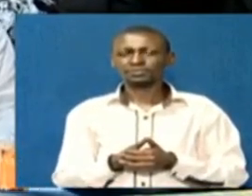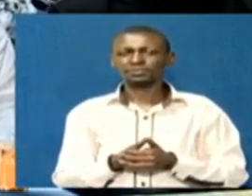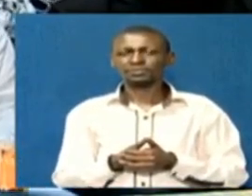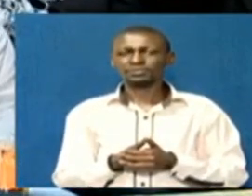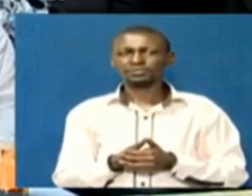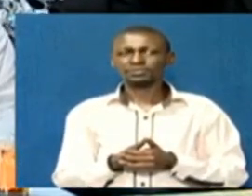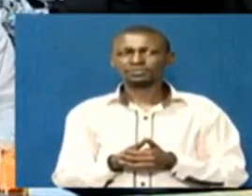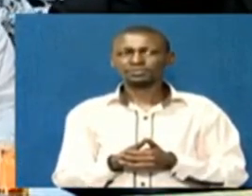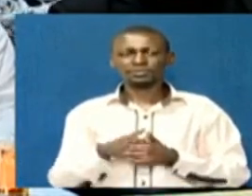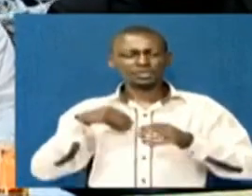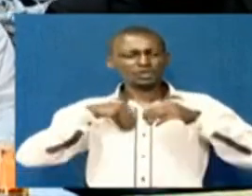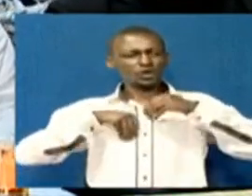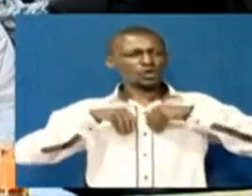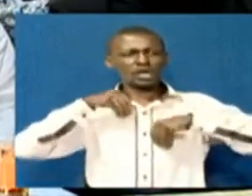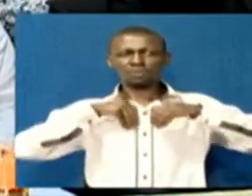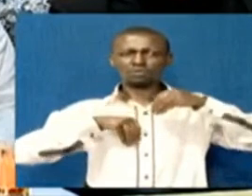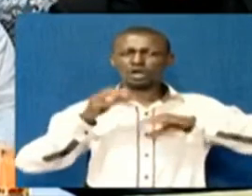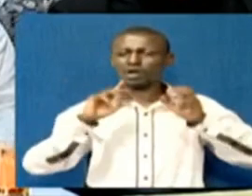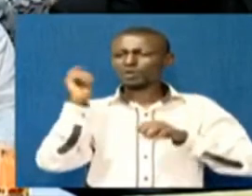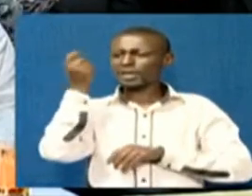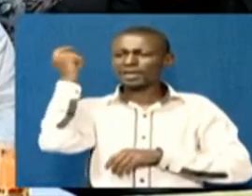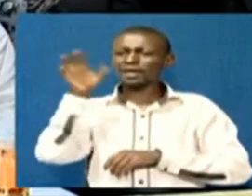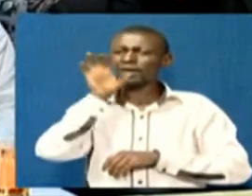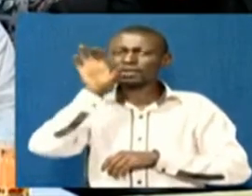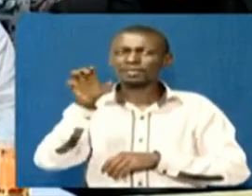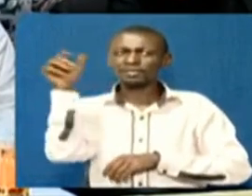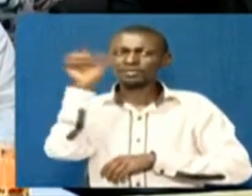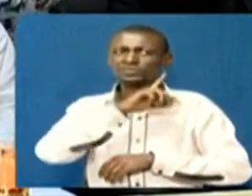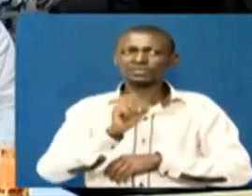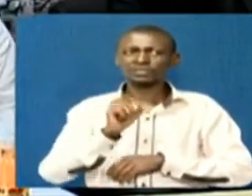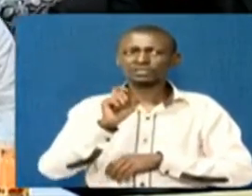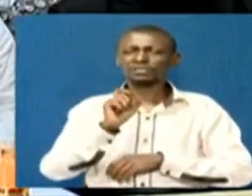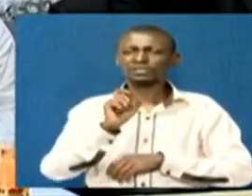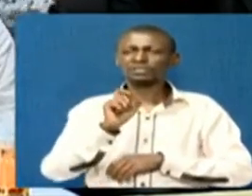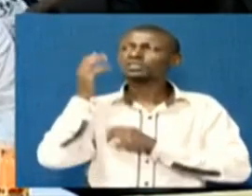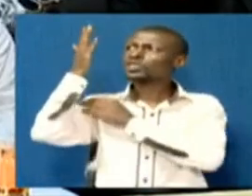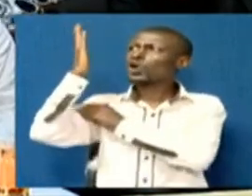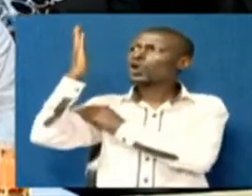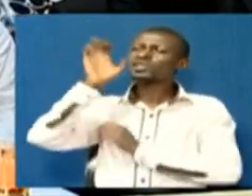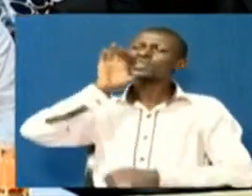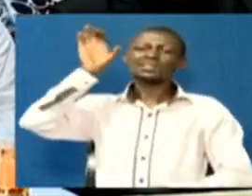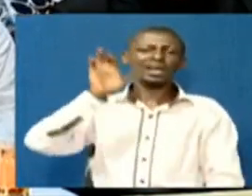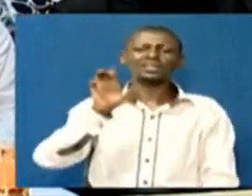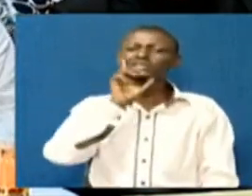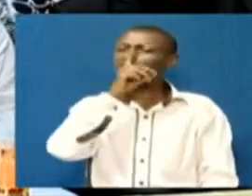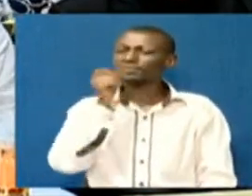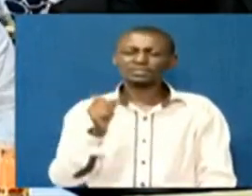Corruption has placed Kenya under the curse of God.